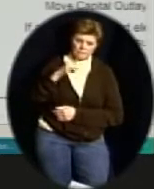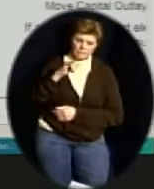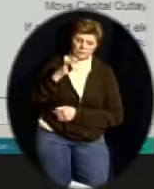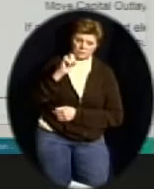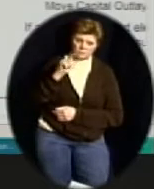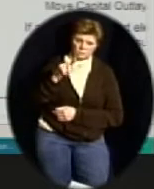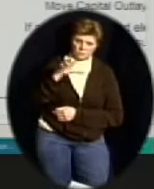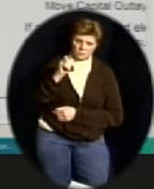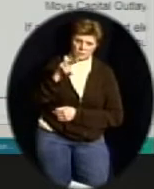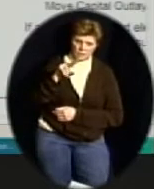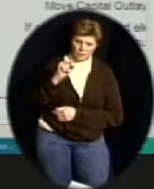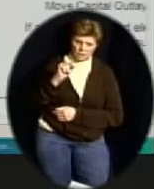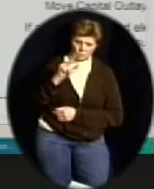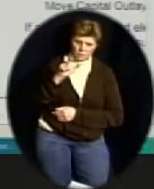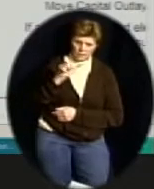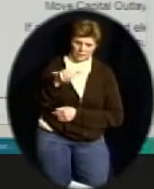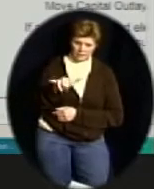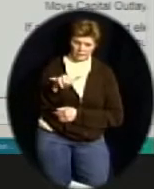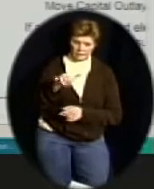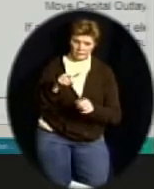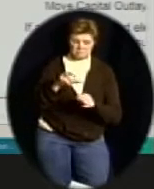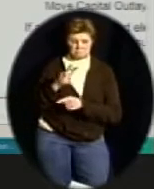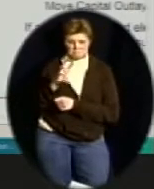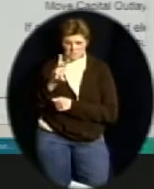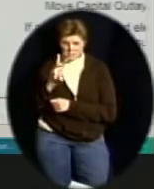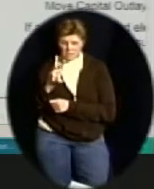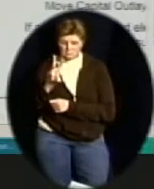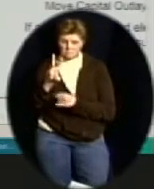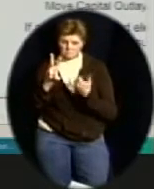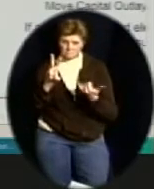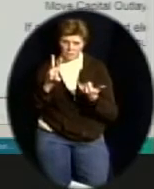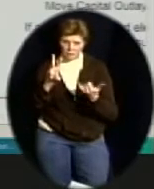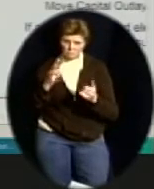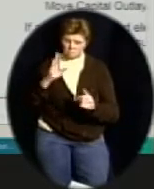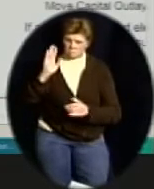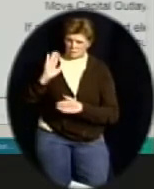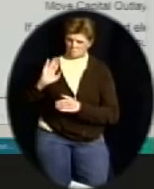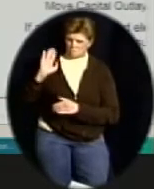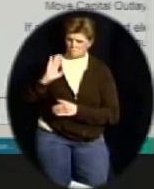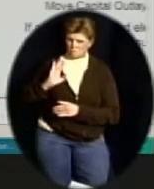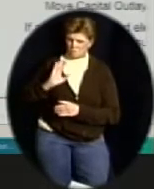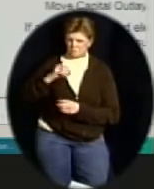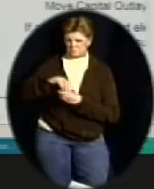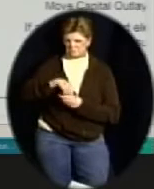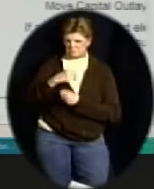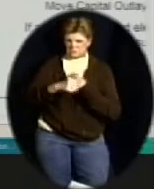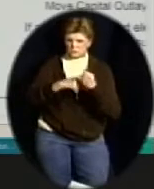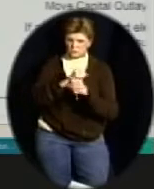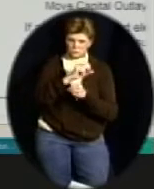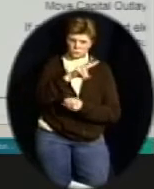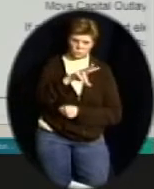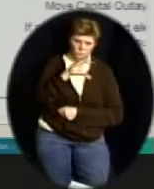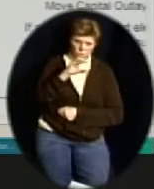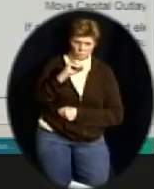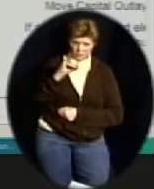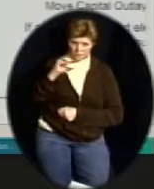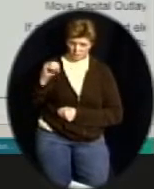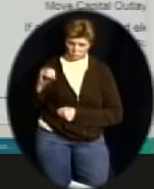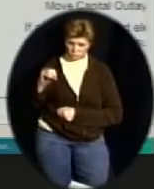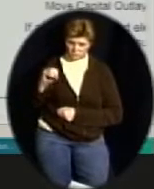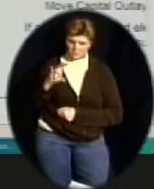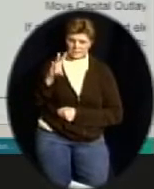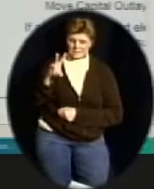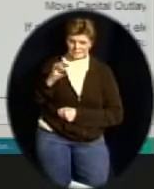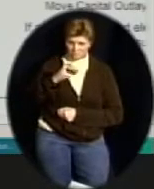7 mills for a couple years back in the early 2000s when the board at that time